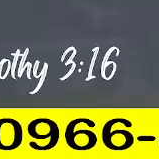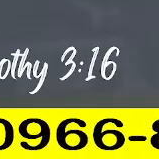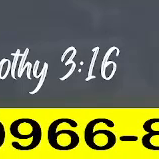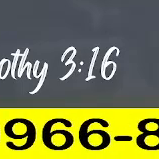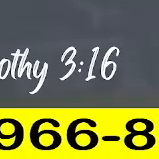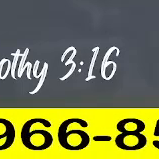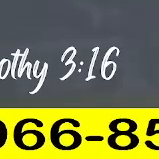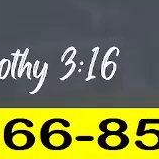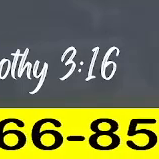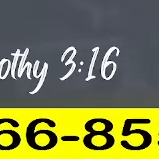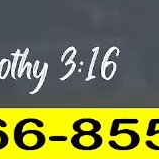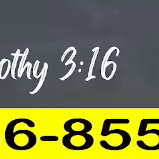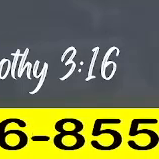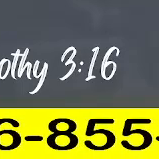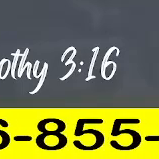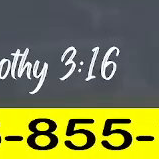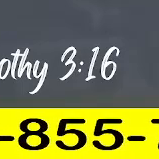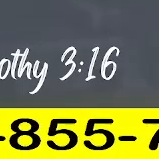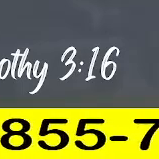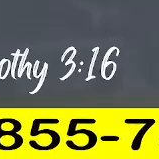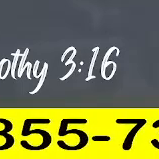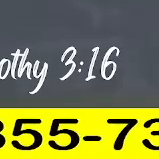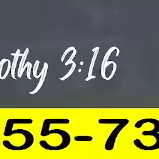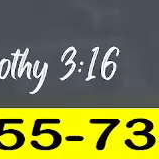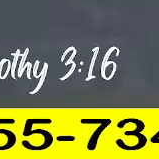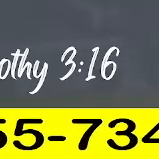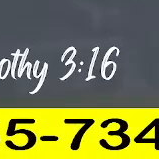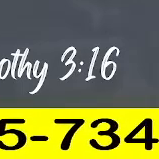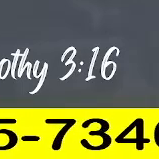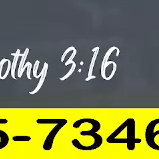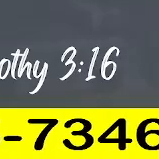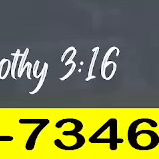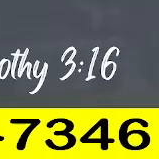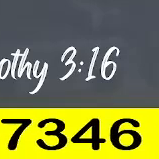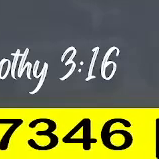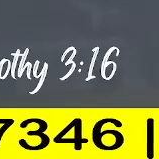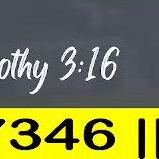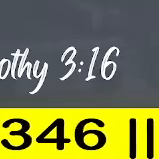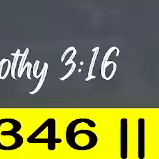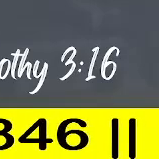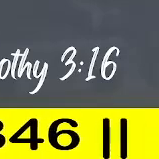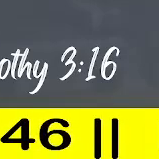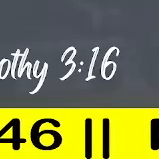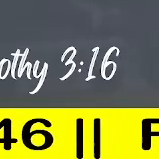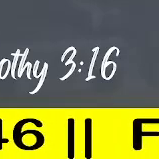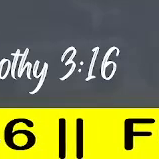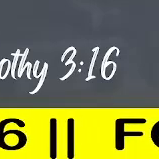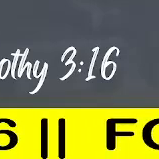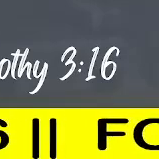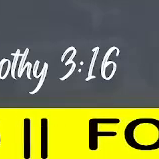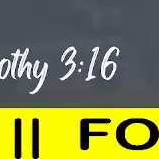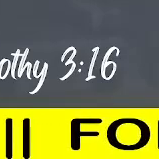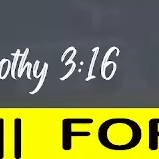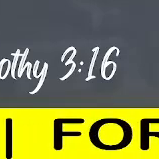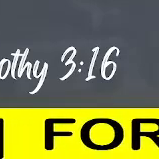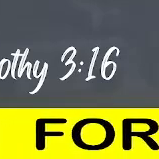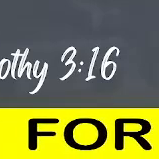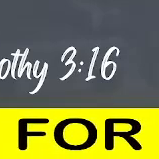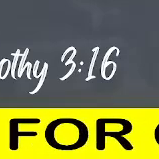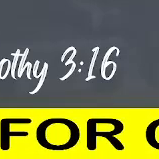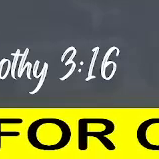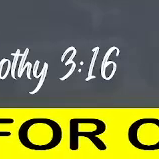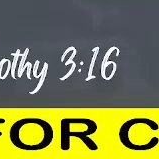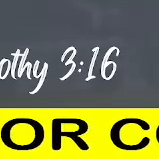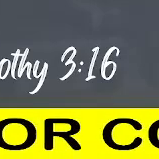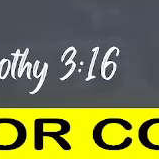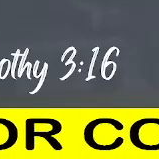ng priest as far as the Bible is concerned, especially in the Old Testament or maybe in the New Testament? Ayon